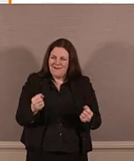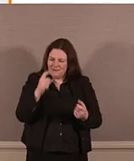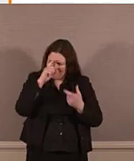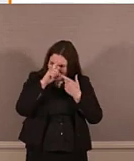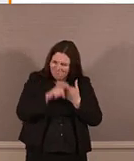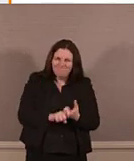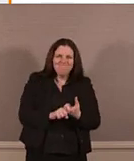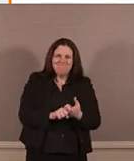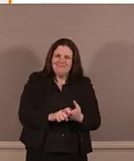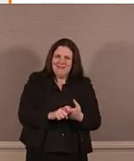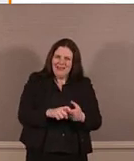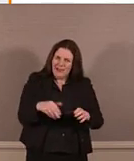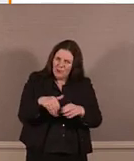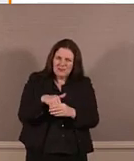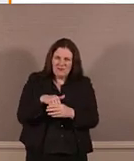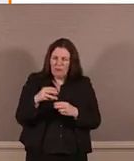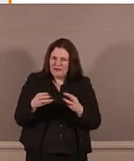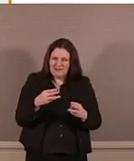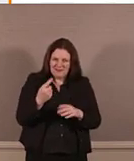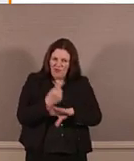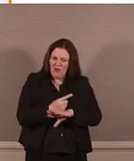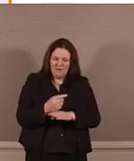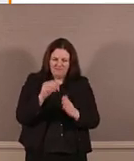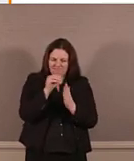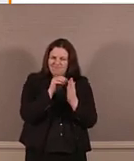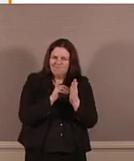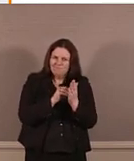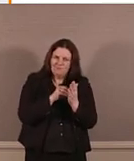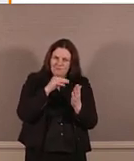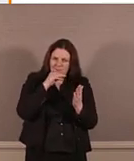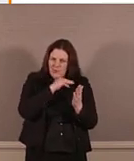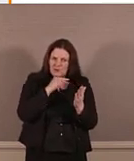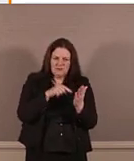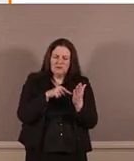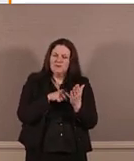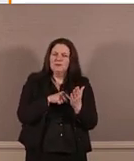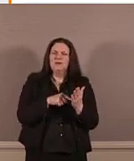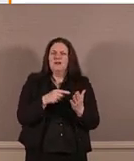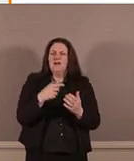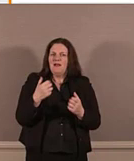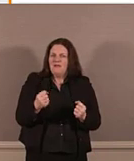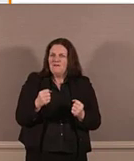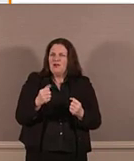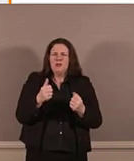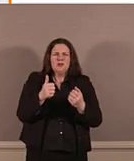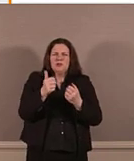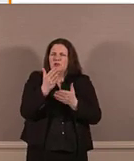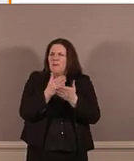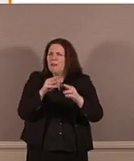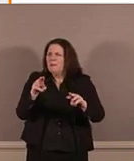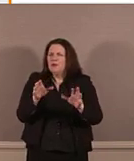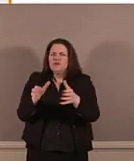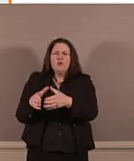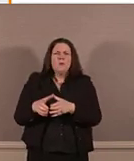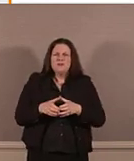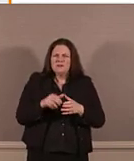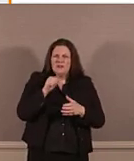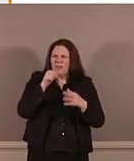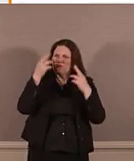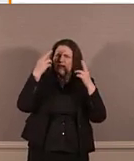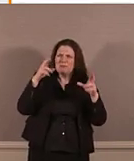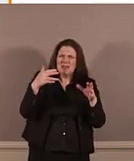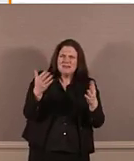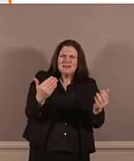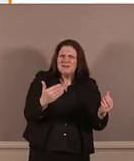inclusive practice, that you're prioritising particular cohorts and underrepresented cohorts, that